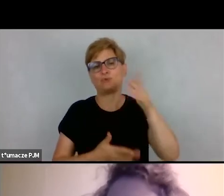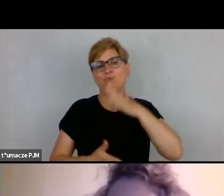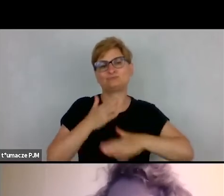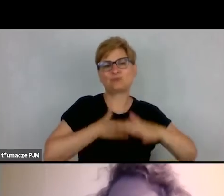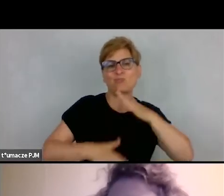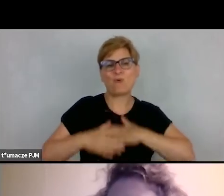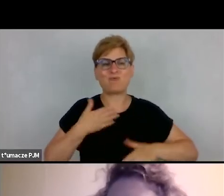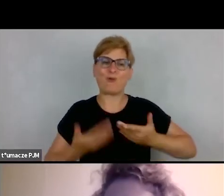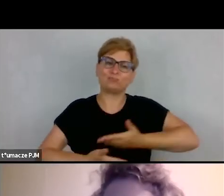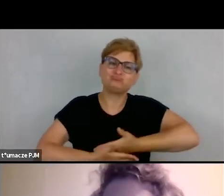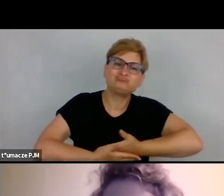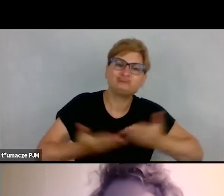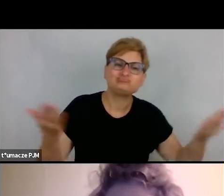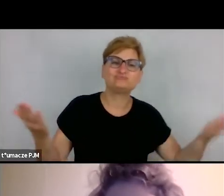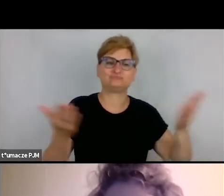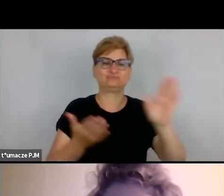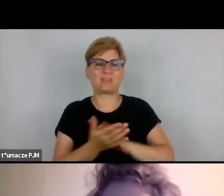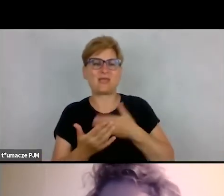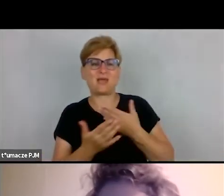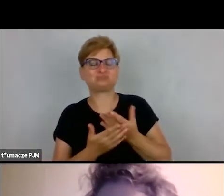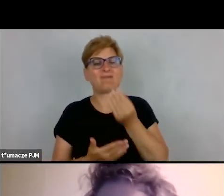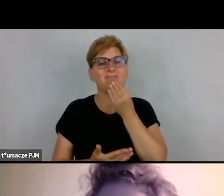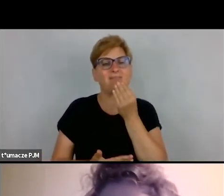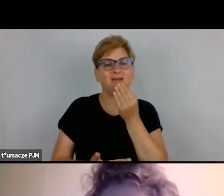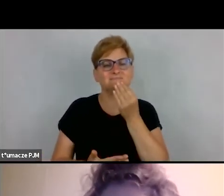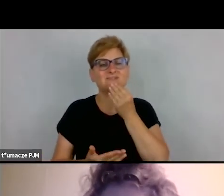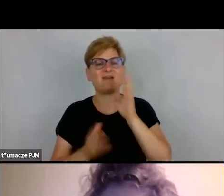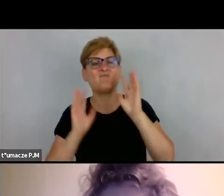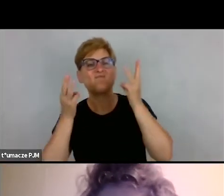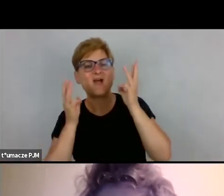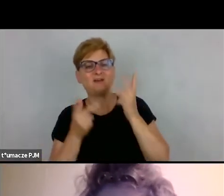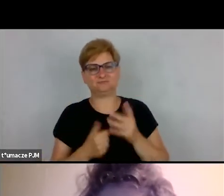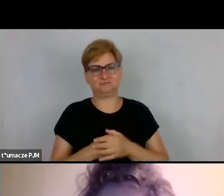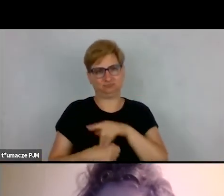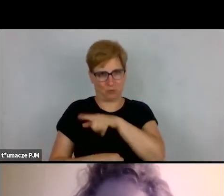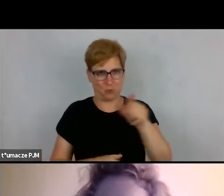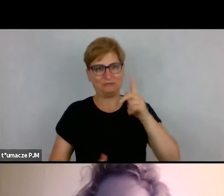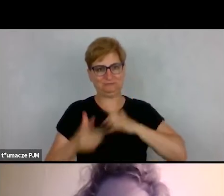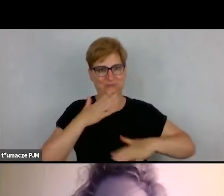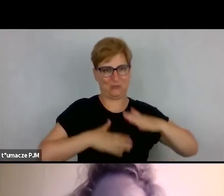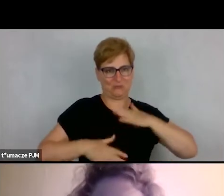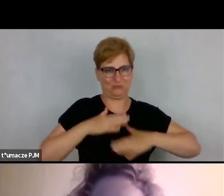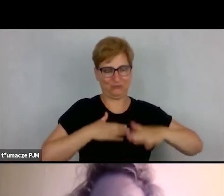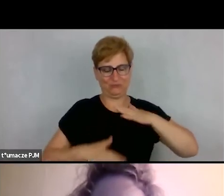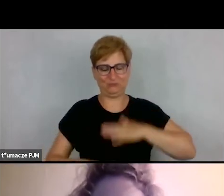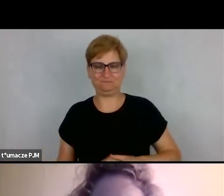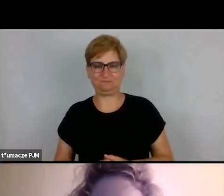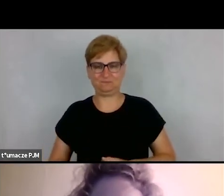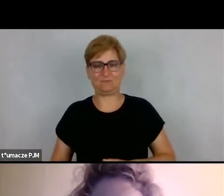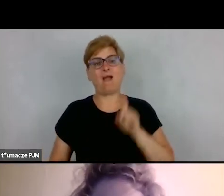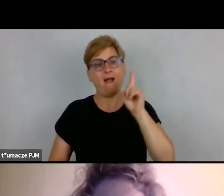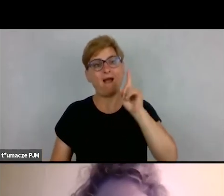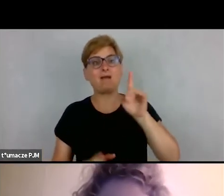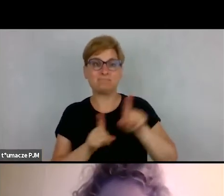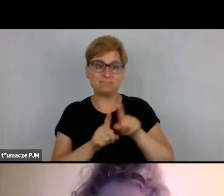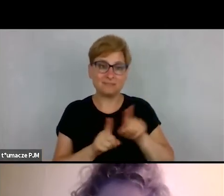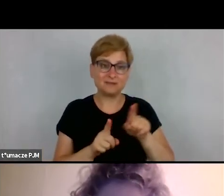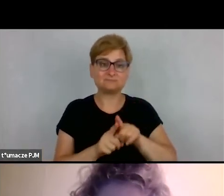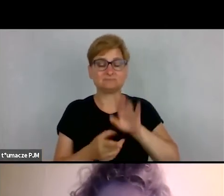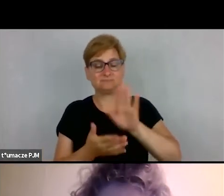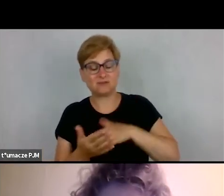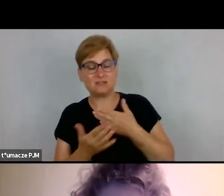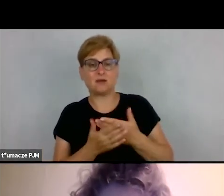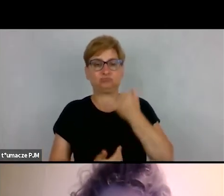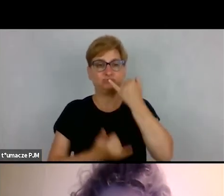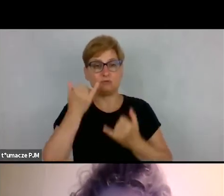way than if you're trying to do something after a busy week on a weekend. But my experience